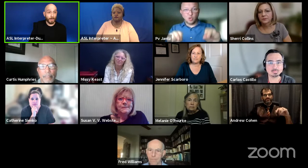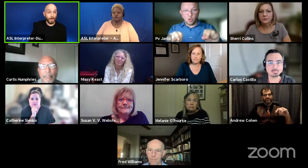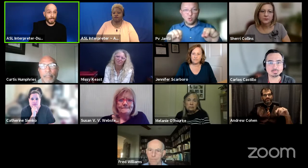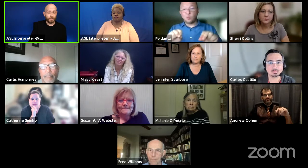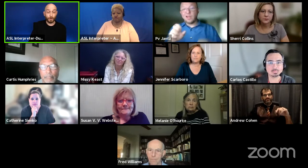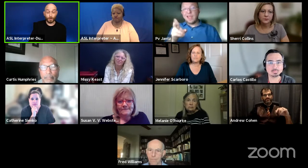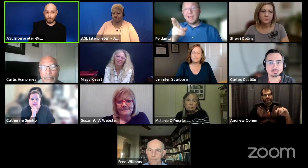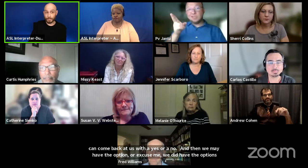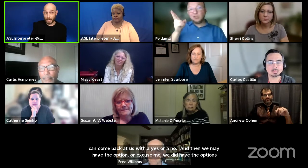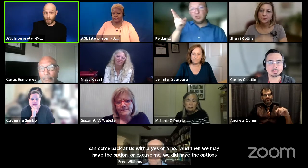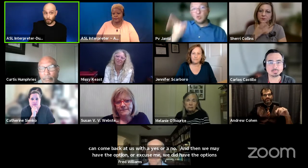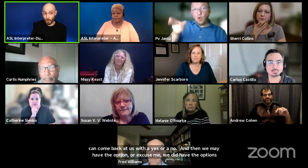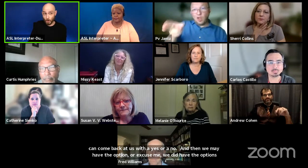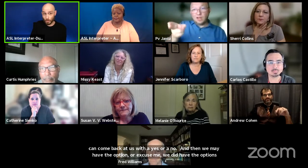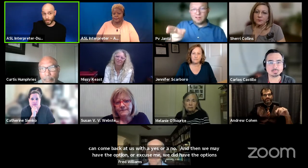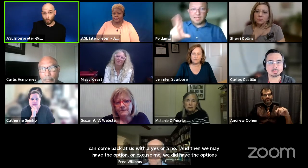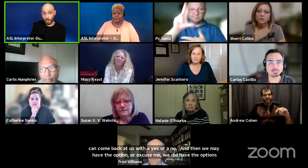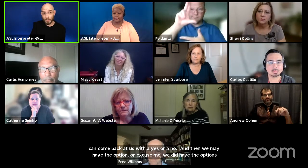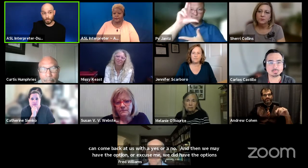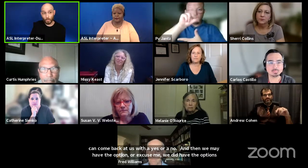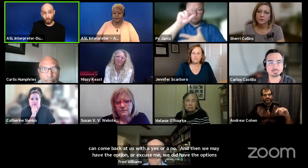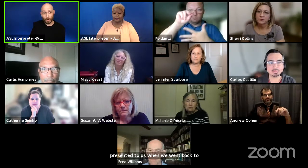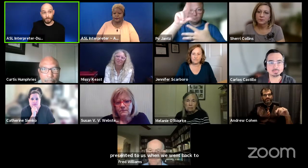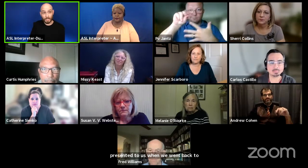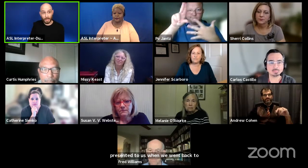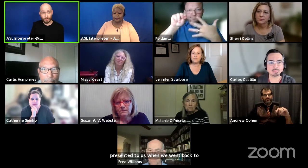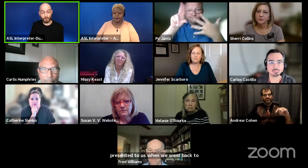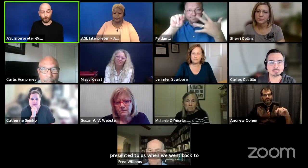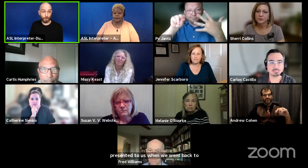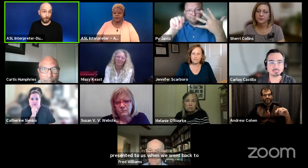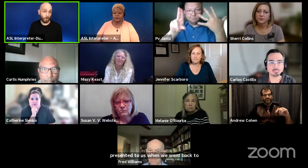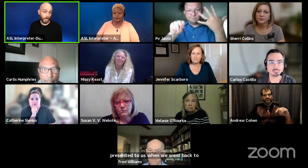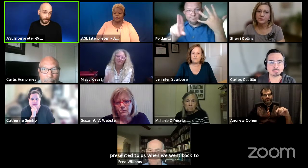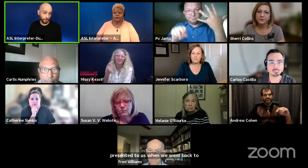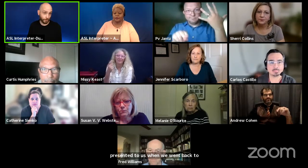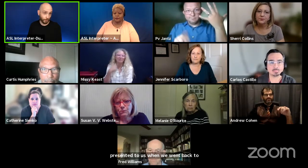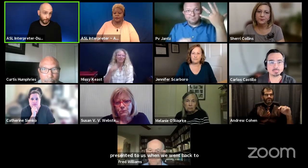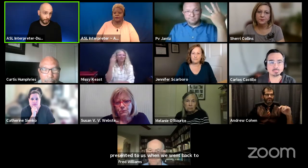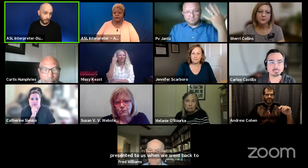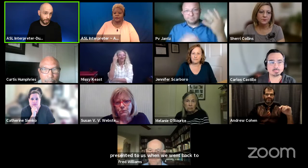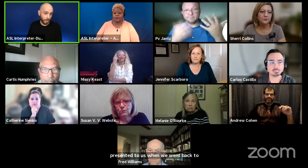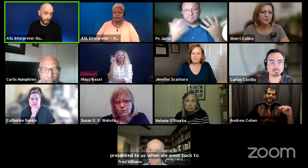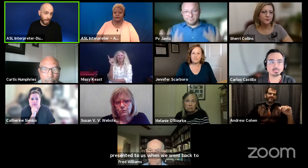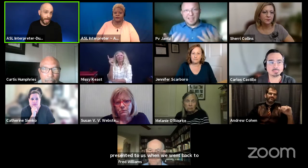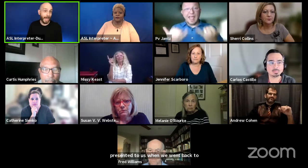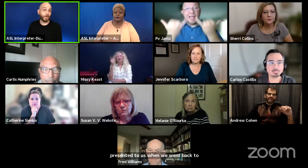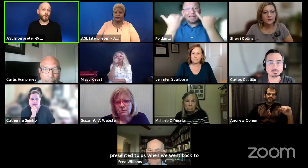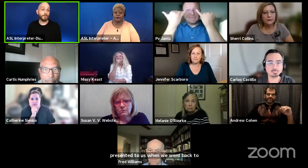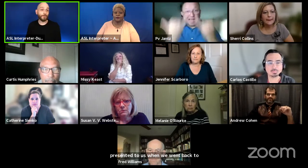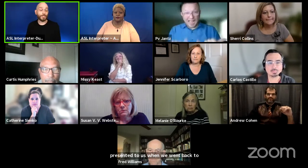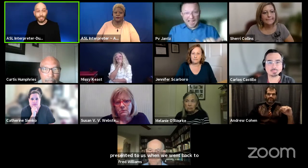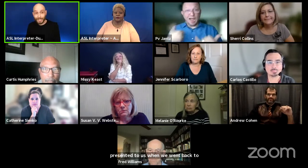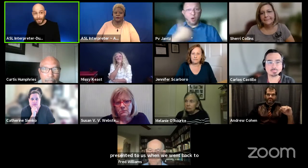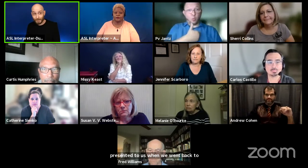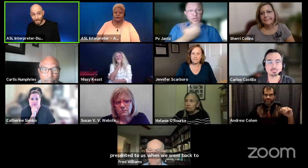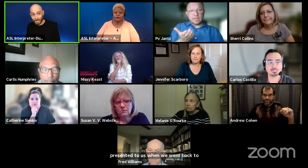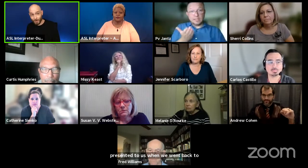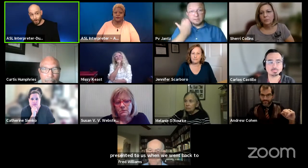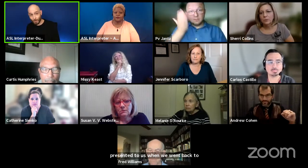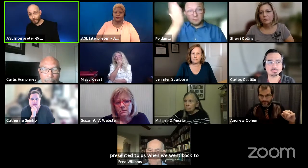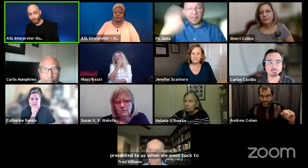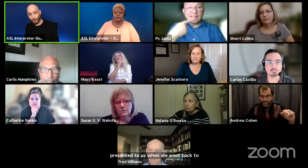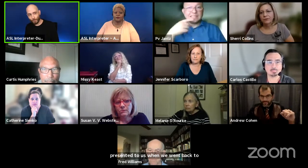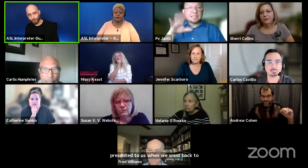Back in Curtis's time, we know that it was more of a yes or a no answer. And we've received